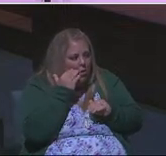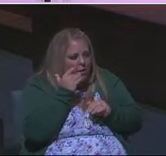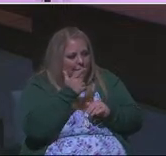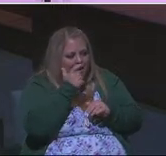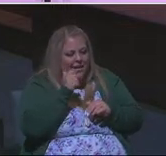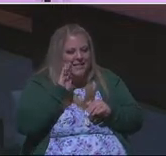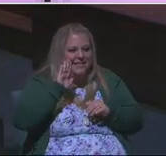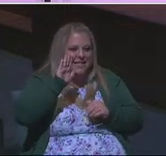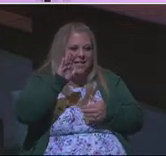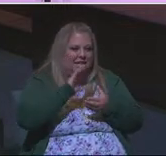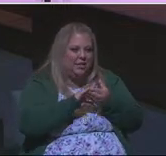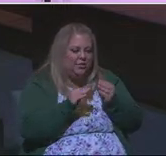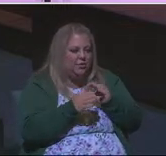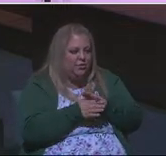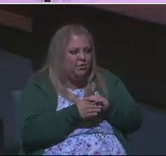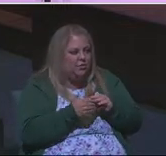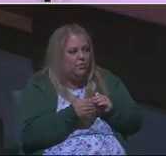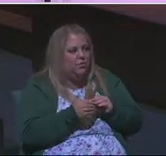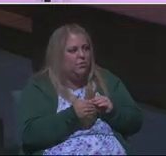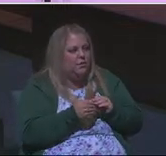story,